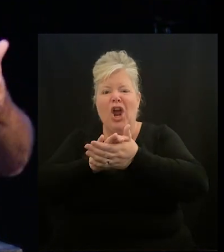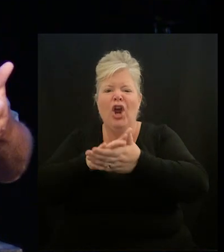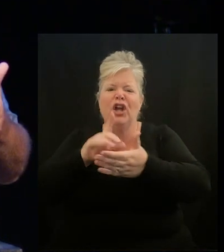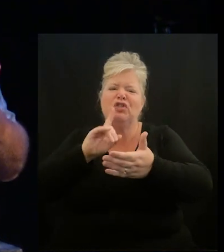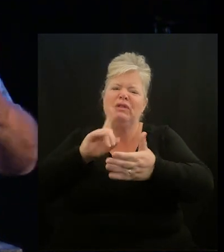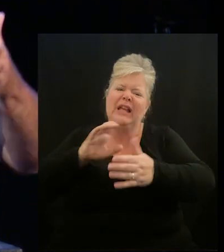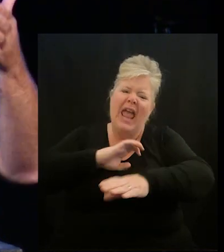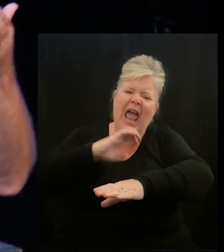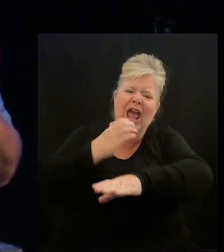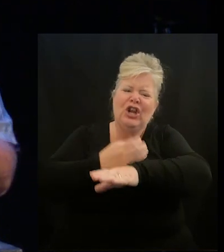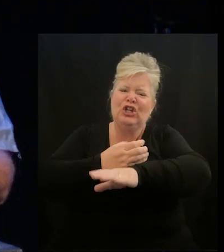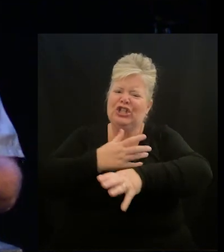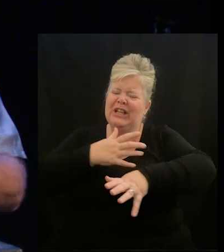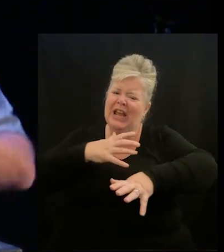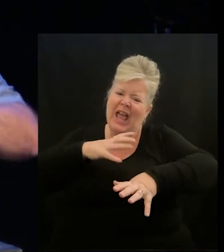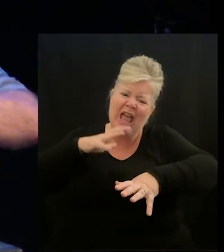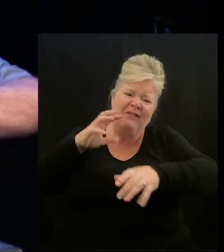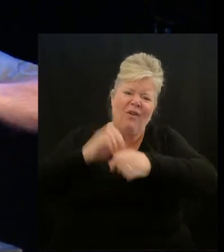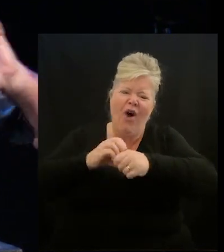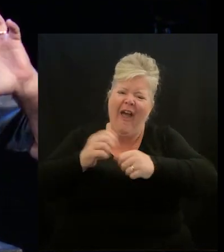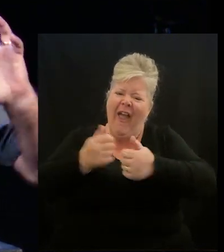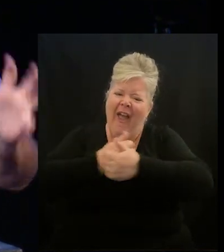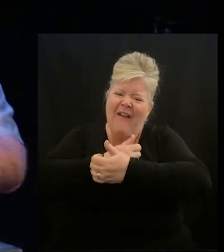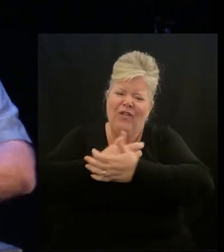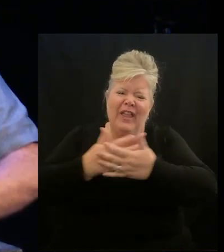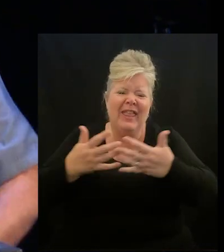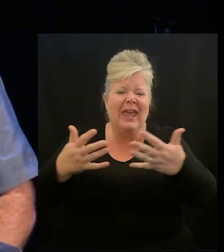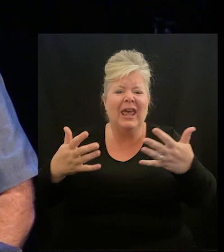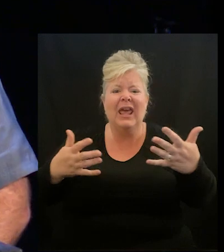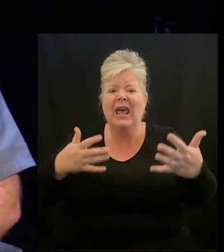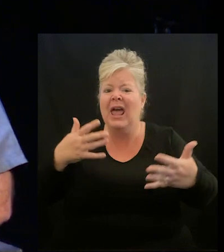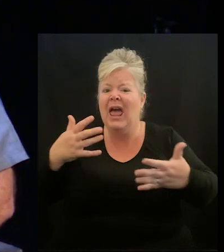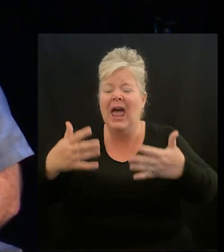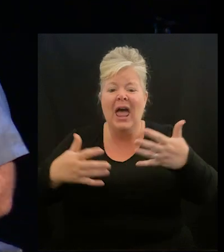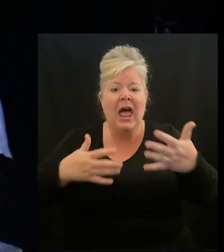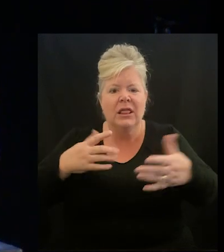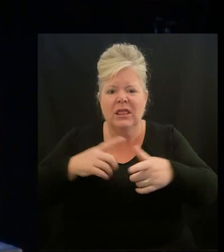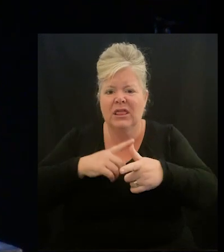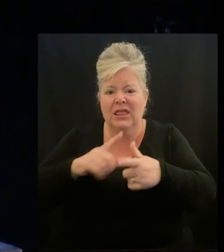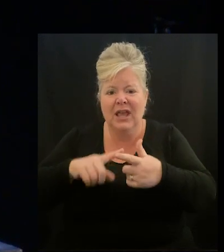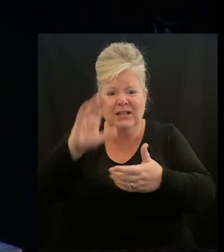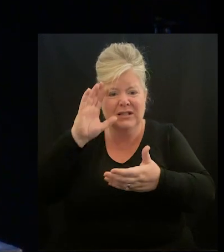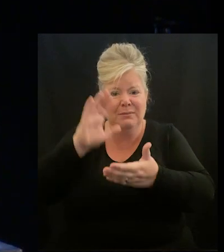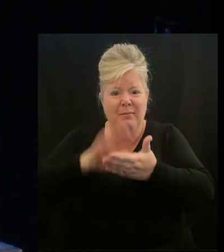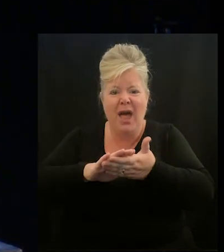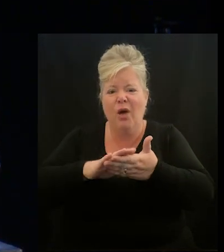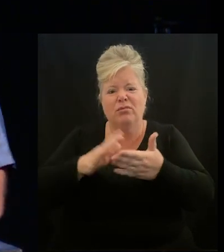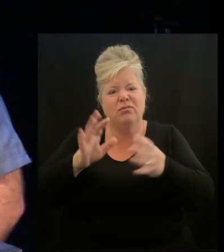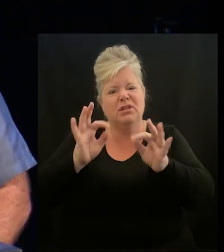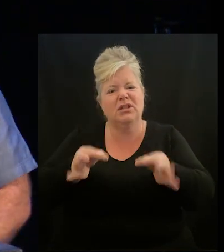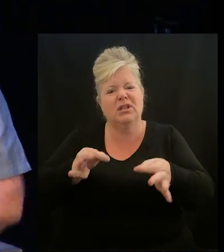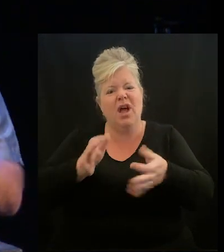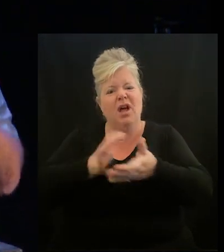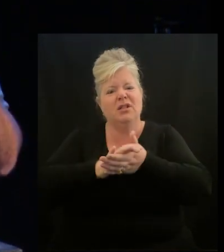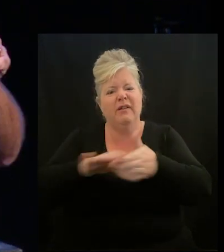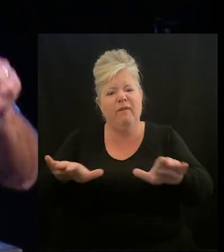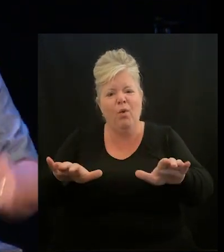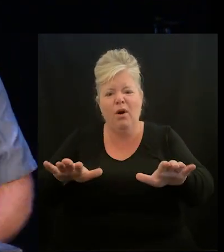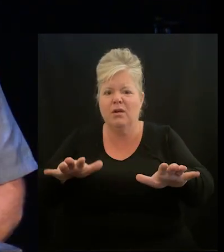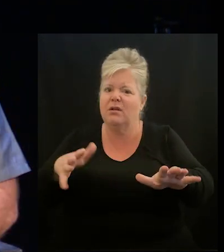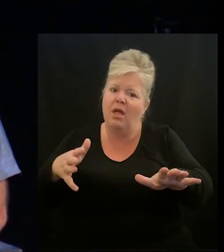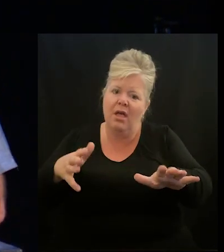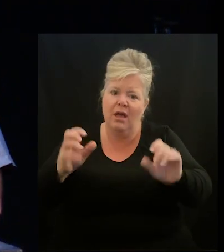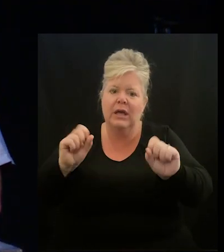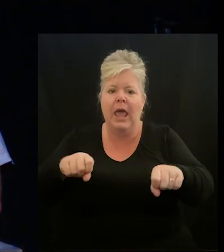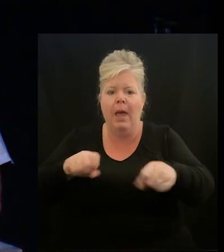a relationship, and your spouse, then all of a sudden, when you've done all you can do, your spouse decides to walk out. That's when you can fall into despair. But remember what